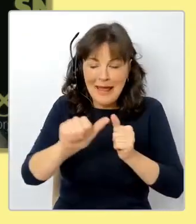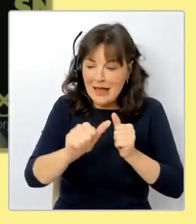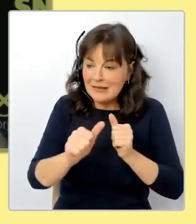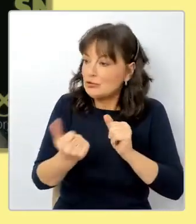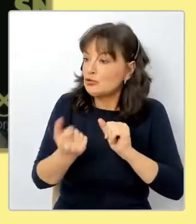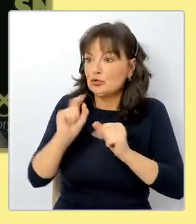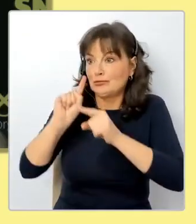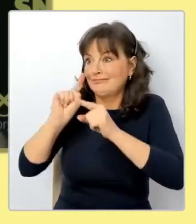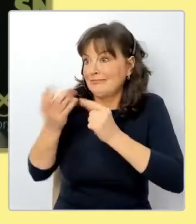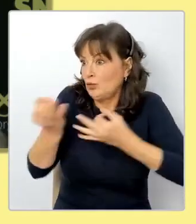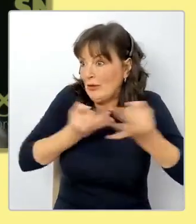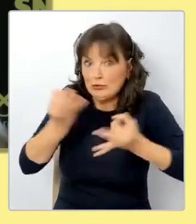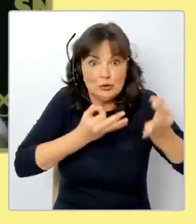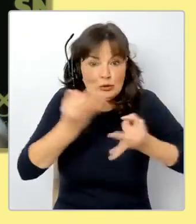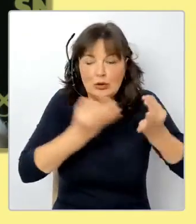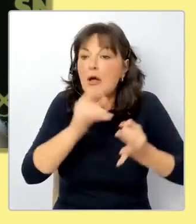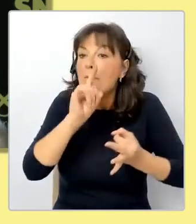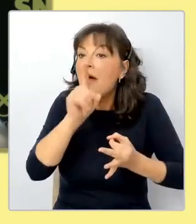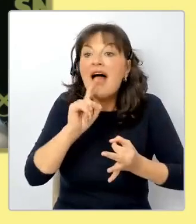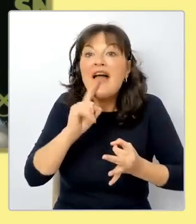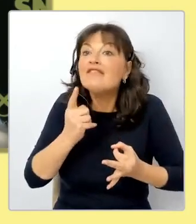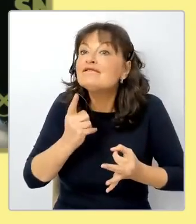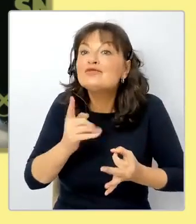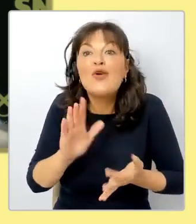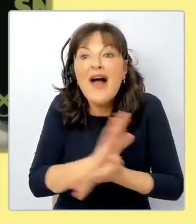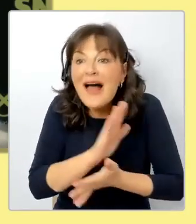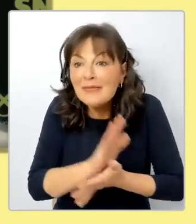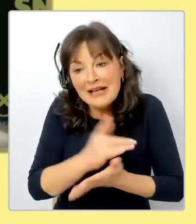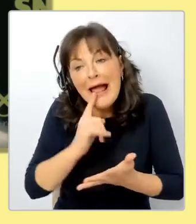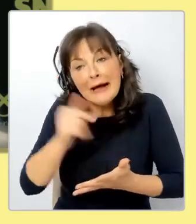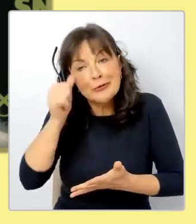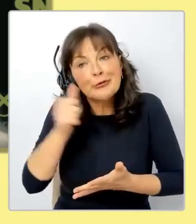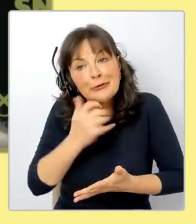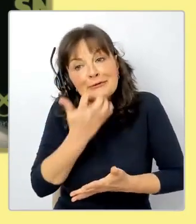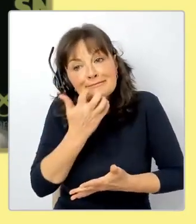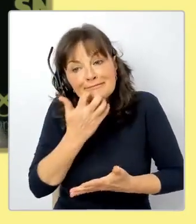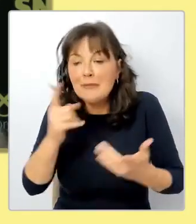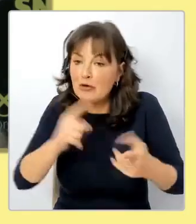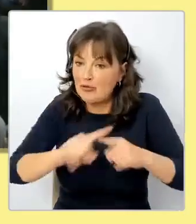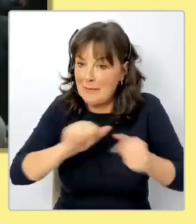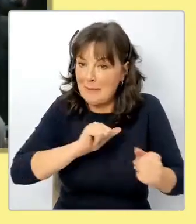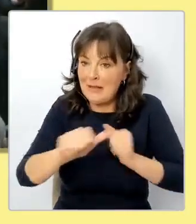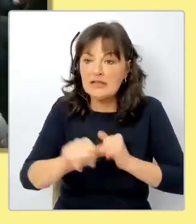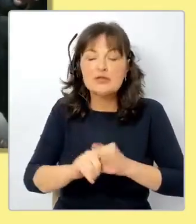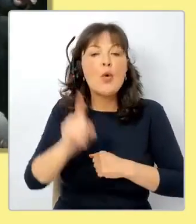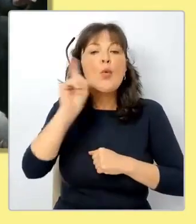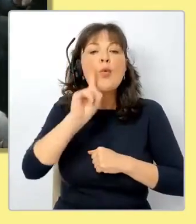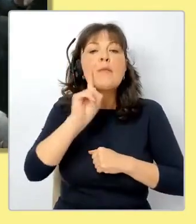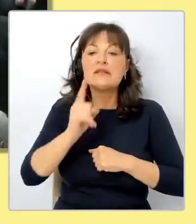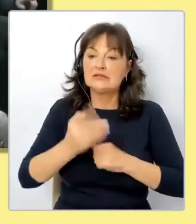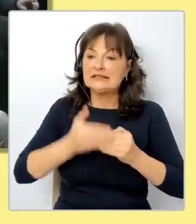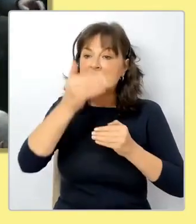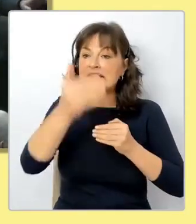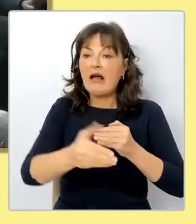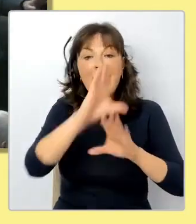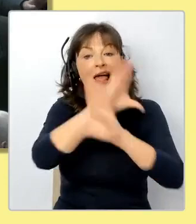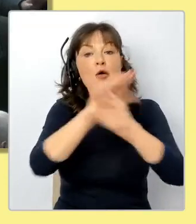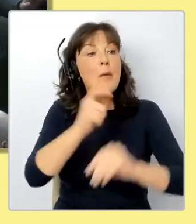with that. Right, we'll take this lady at the very start. Now, the microphones are coming, so